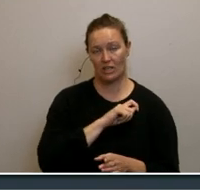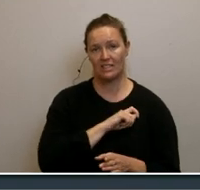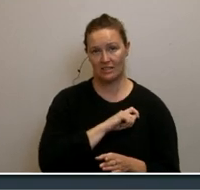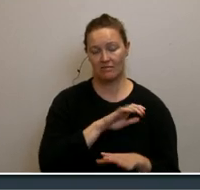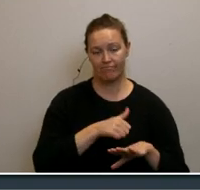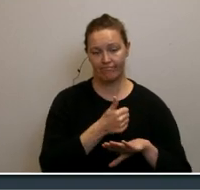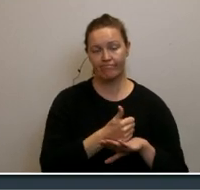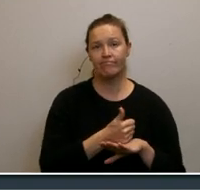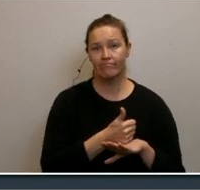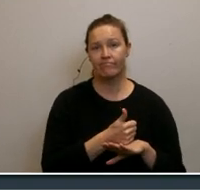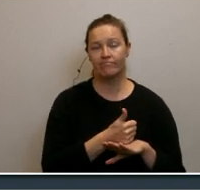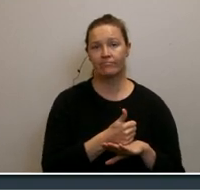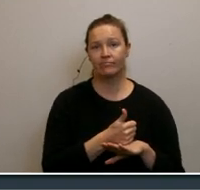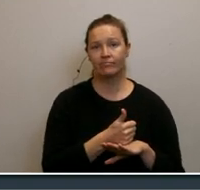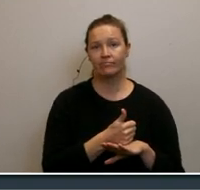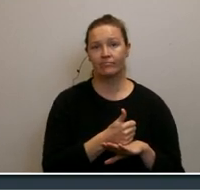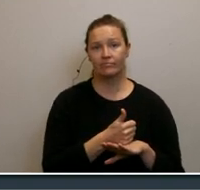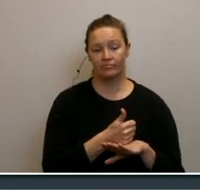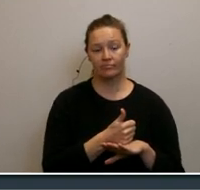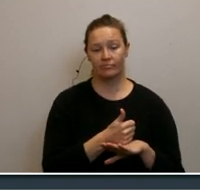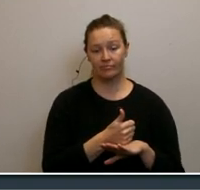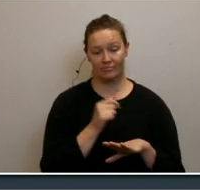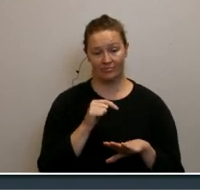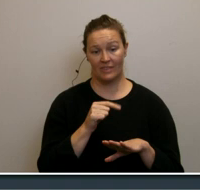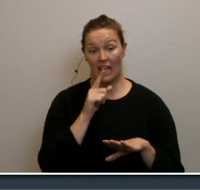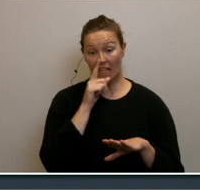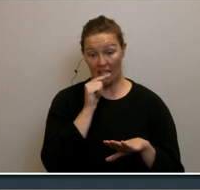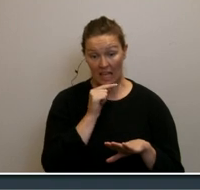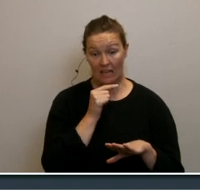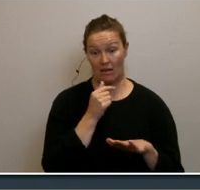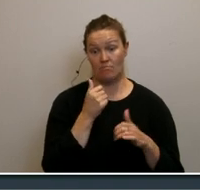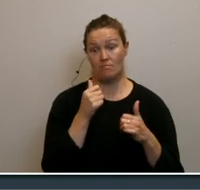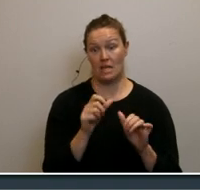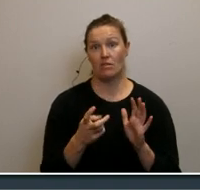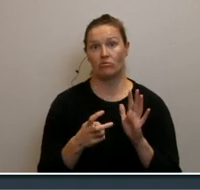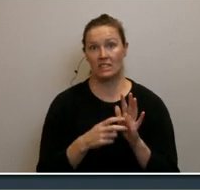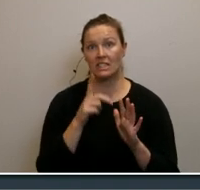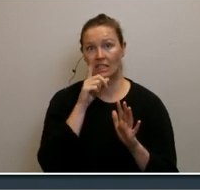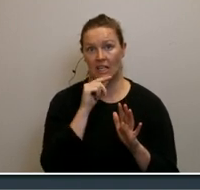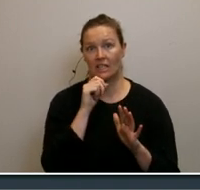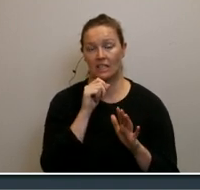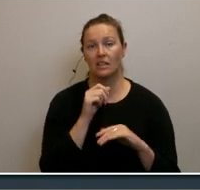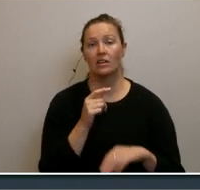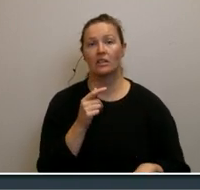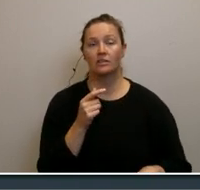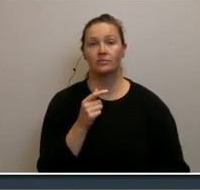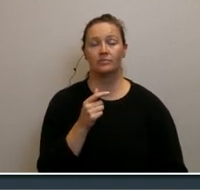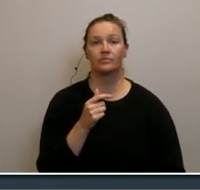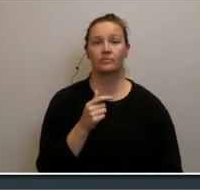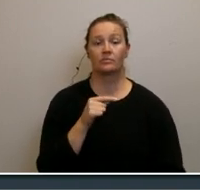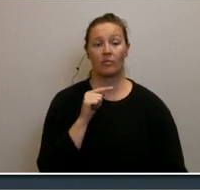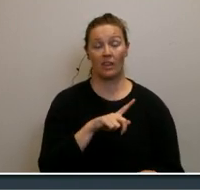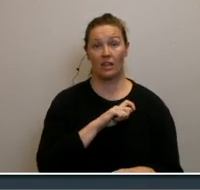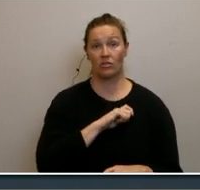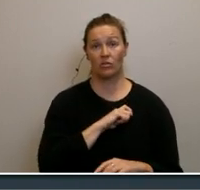important to note that we have that ready to go to registration. There is provision within that trust